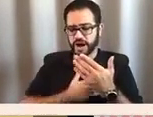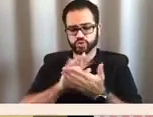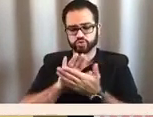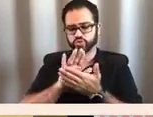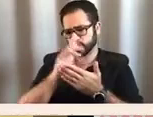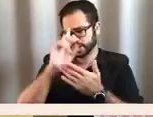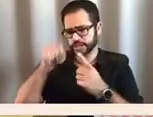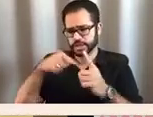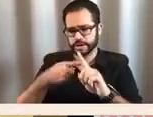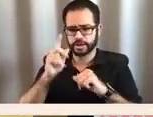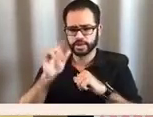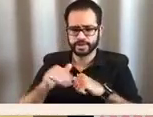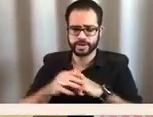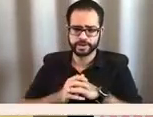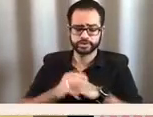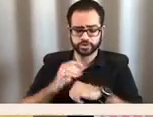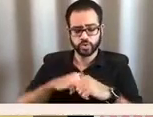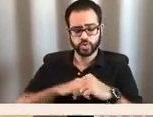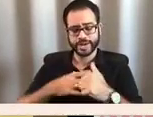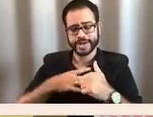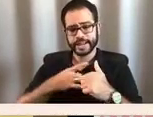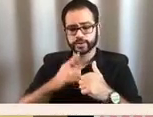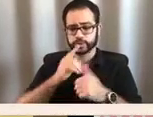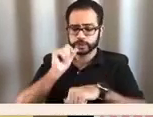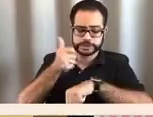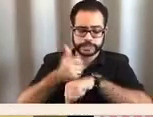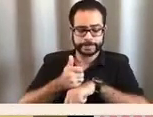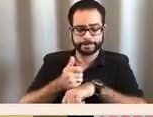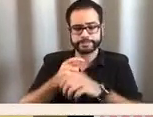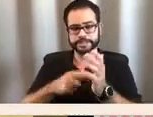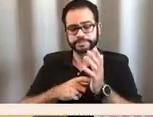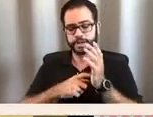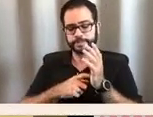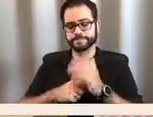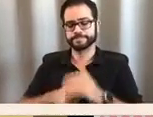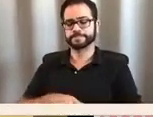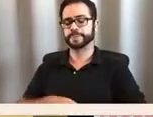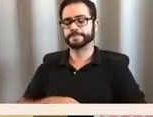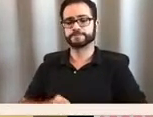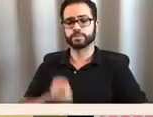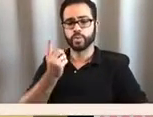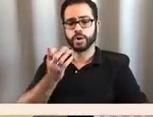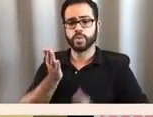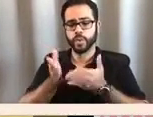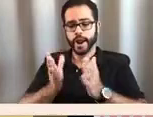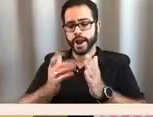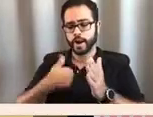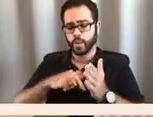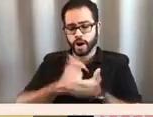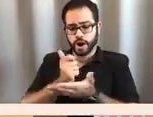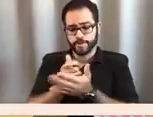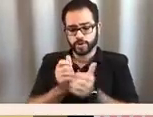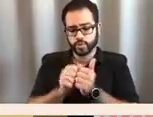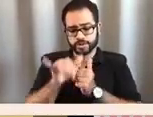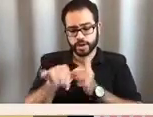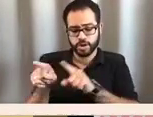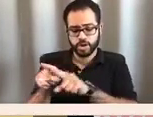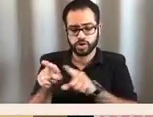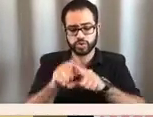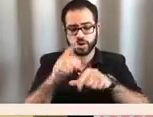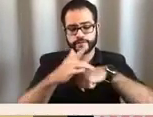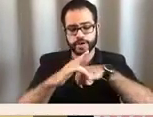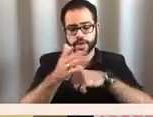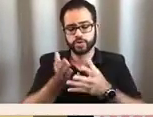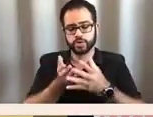that. So we like to create the demand. One way that we are assisting with that is also available through the